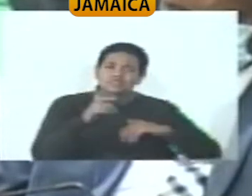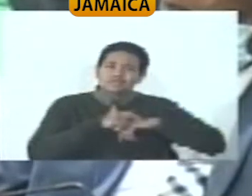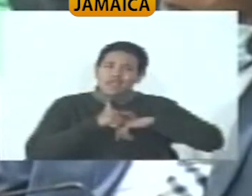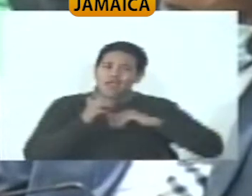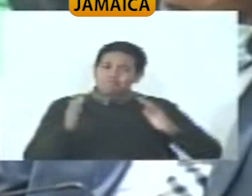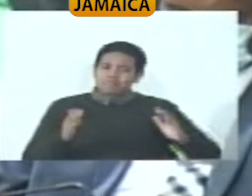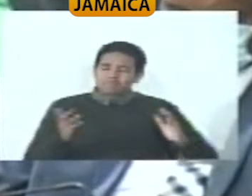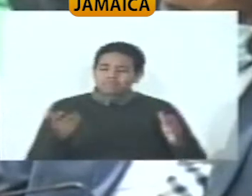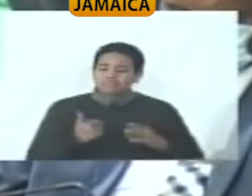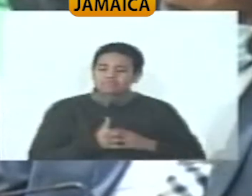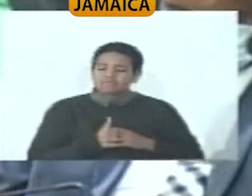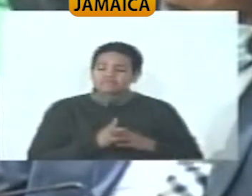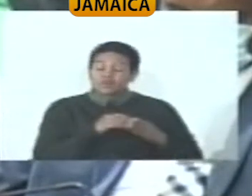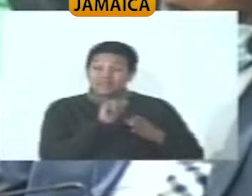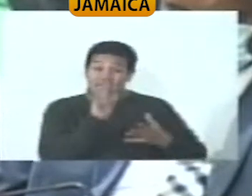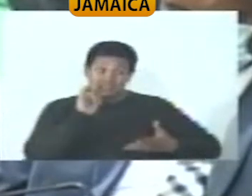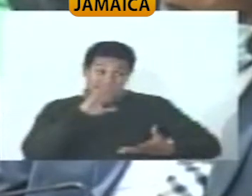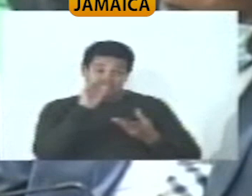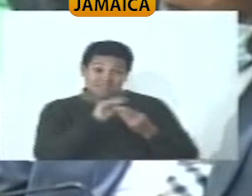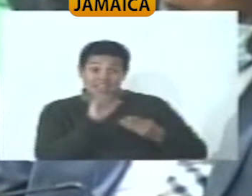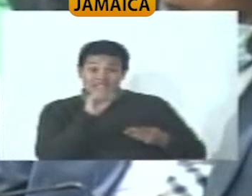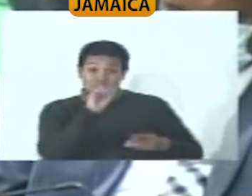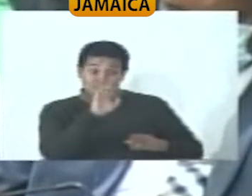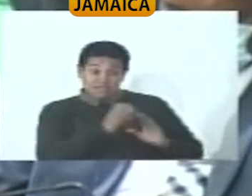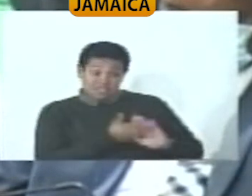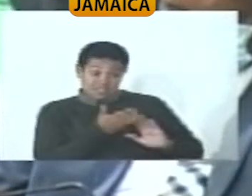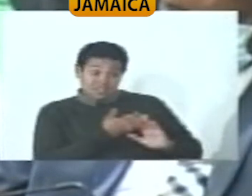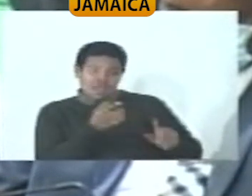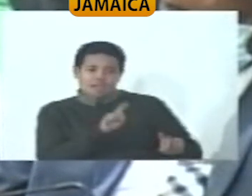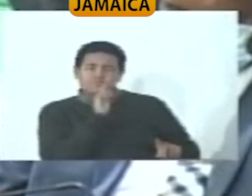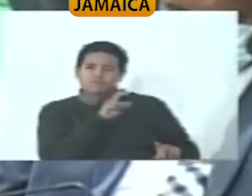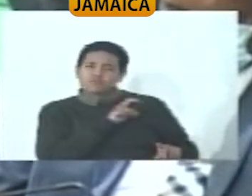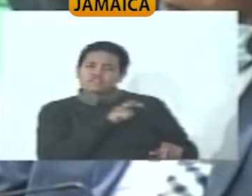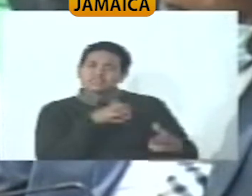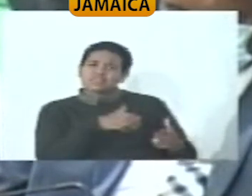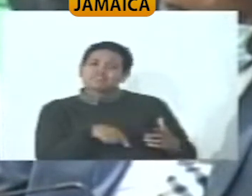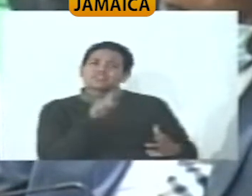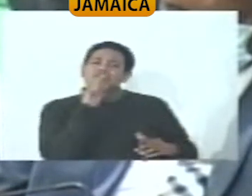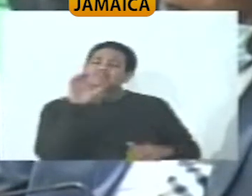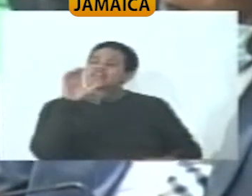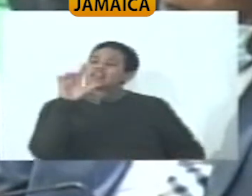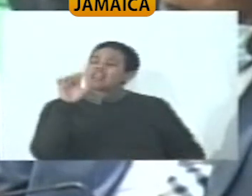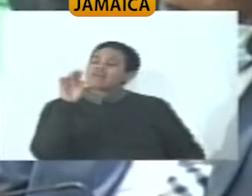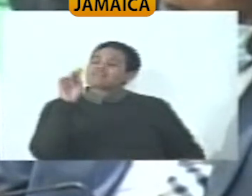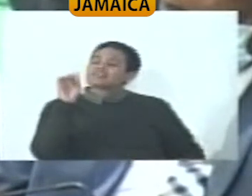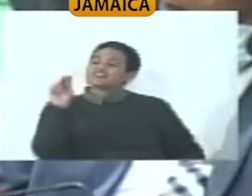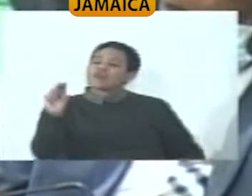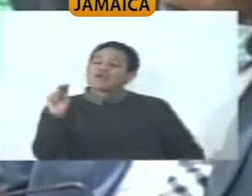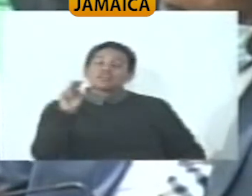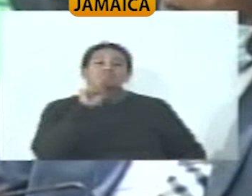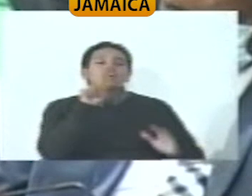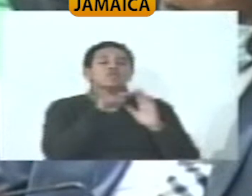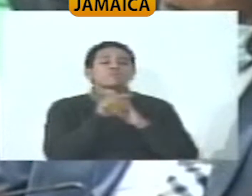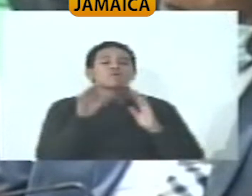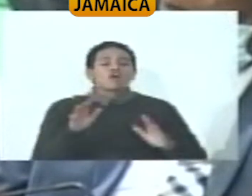So in that entire state of public emergency, the police division of Clarendon,